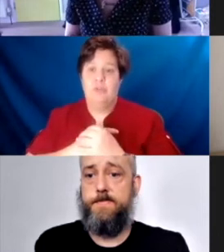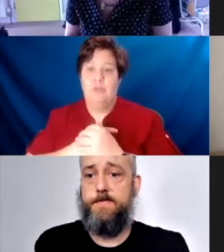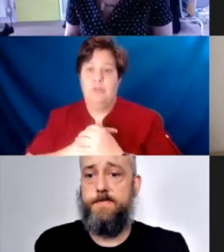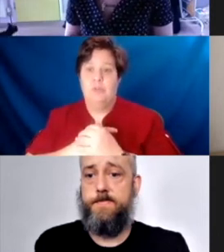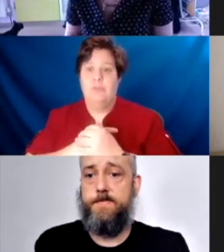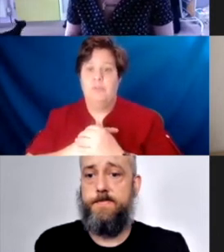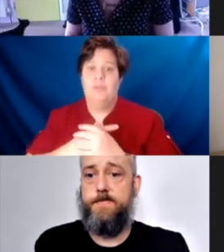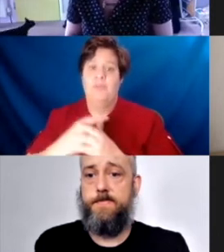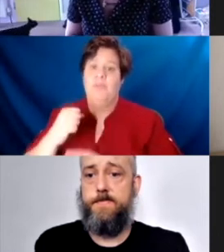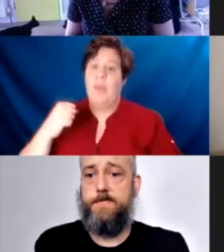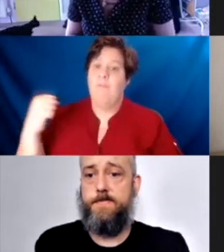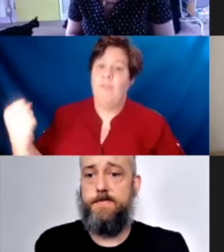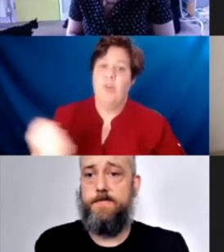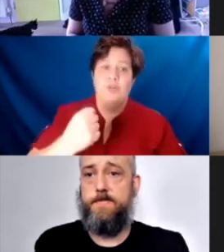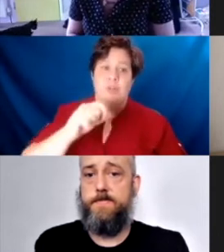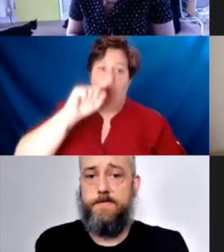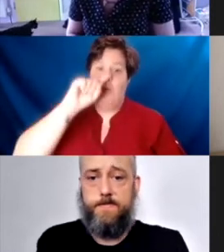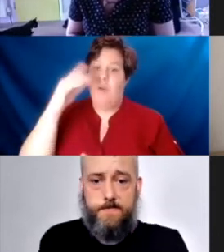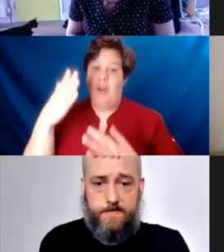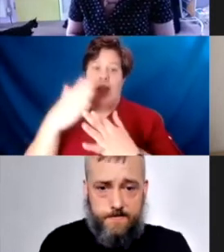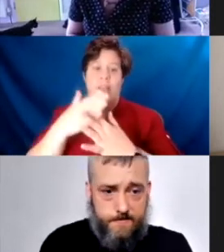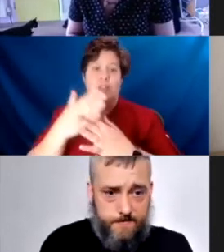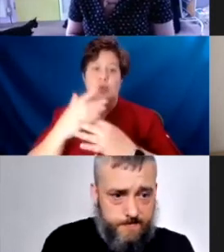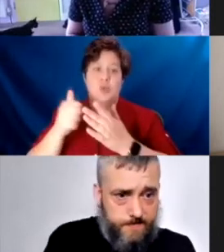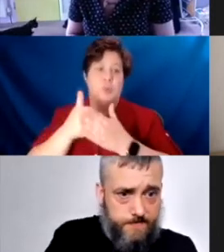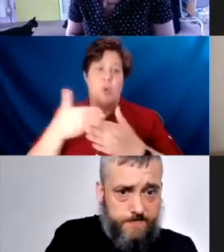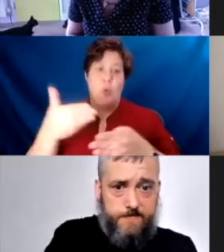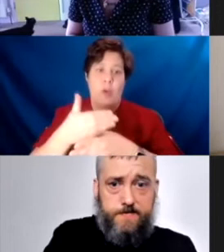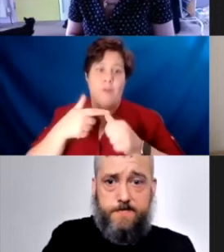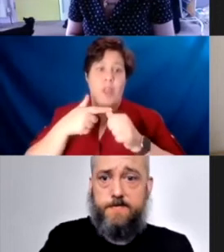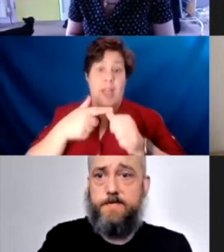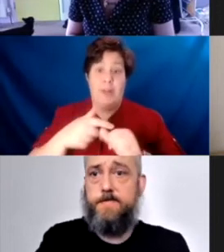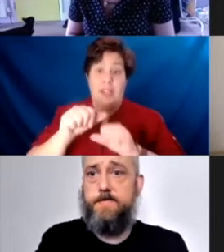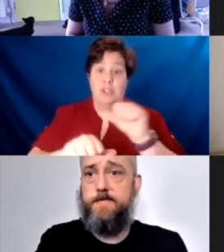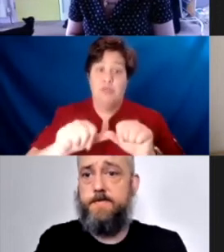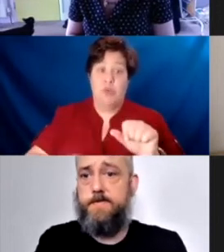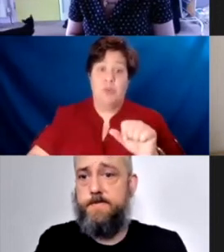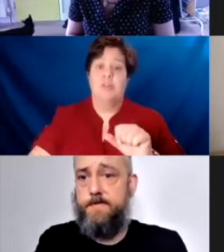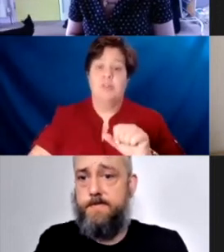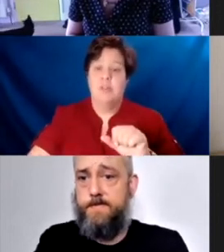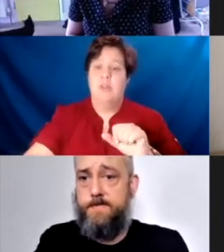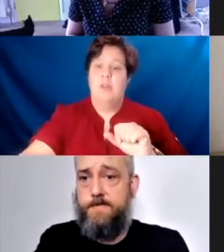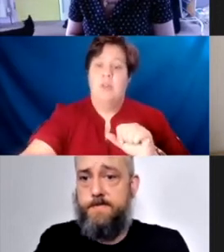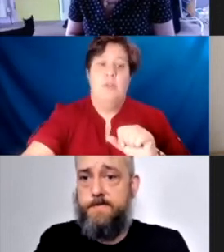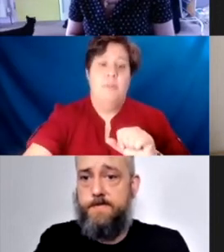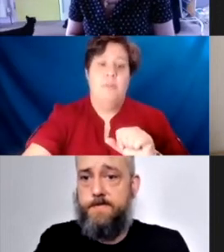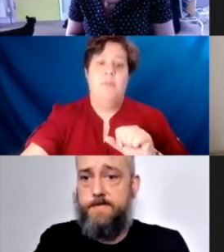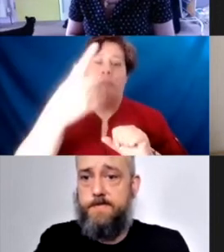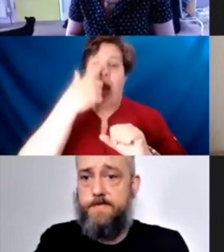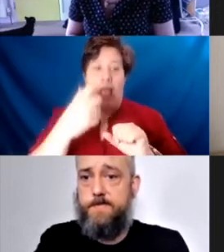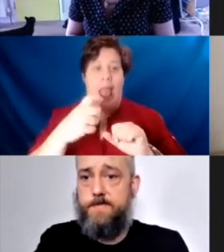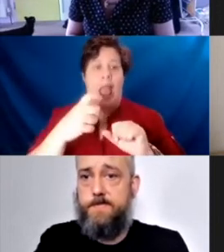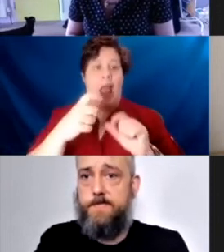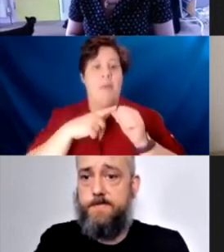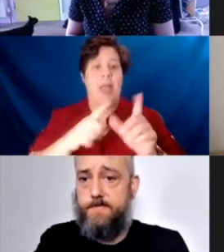Unfortunately, we don't have access support workers for the application itself. Okay. But we accept different ways, you know, we